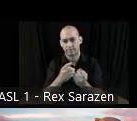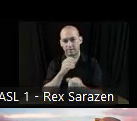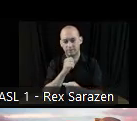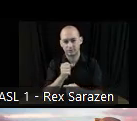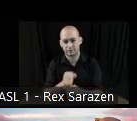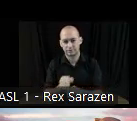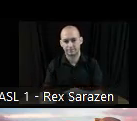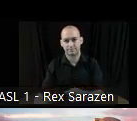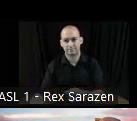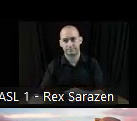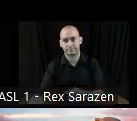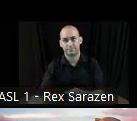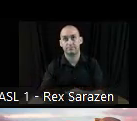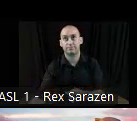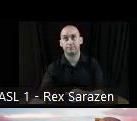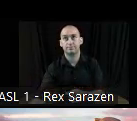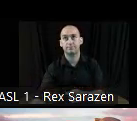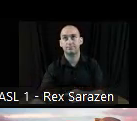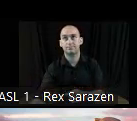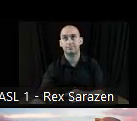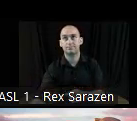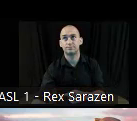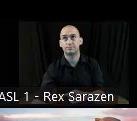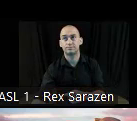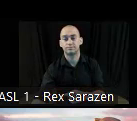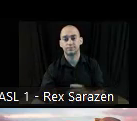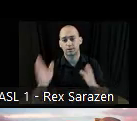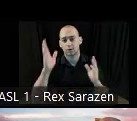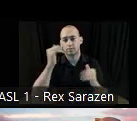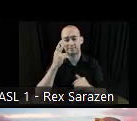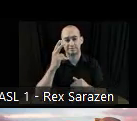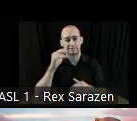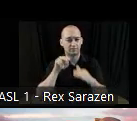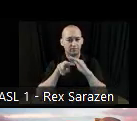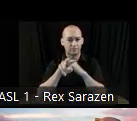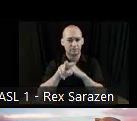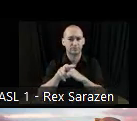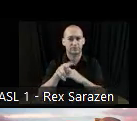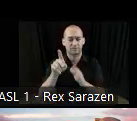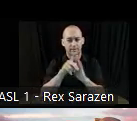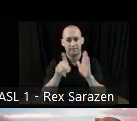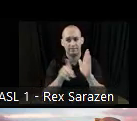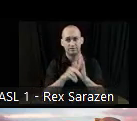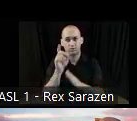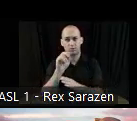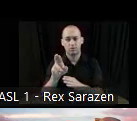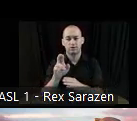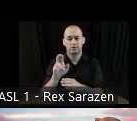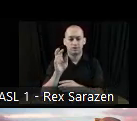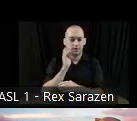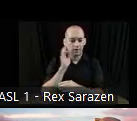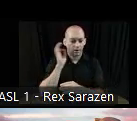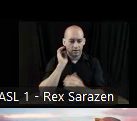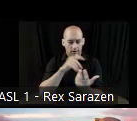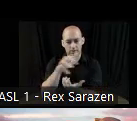hope to see this in the future to have a consultation policy or a tribal engagement plan.